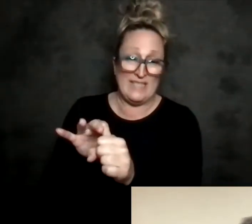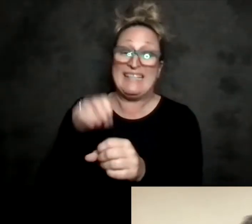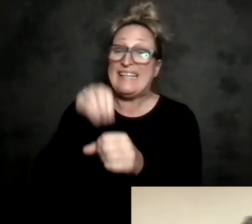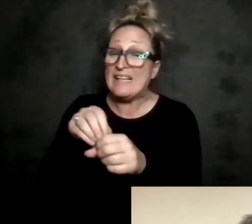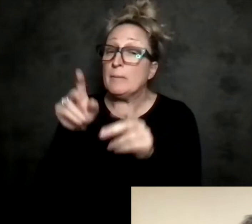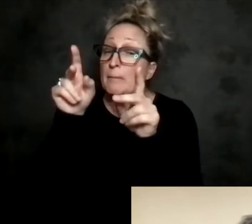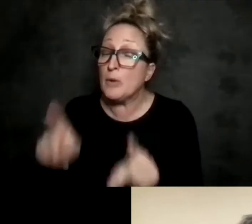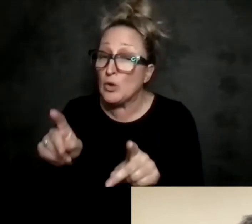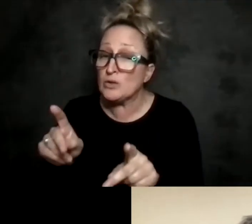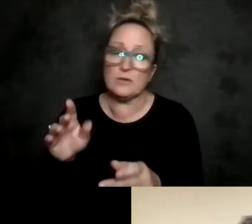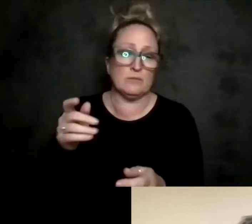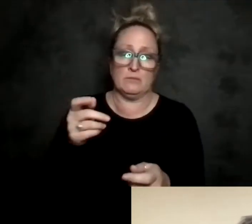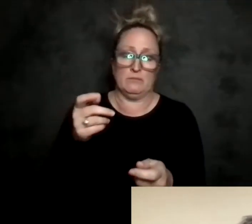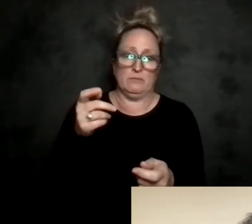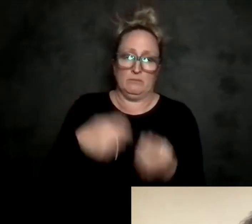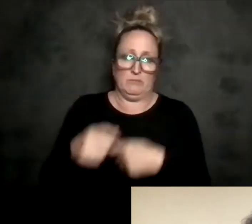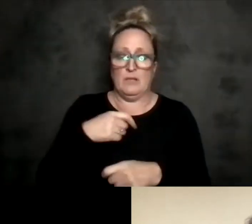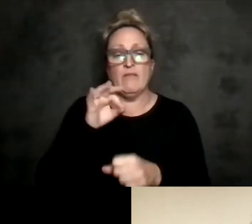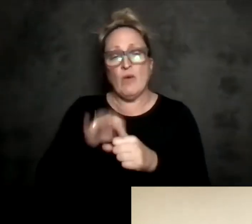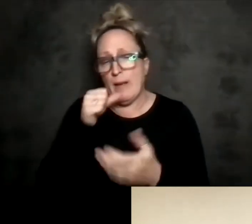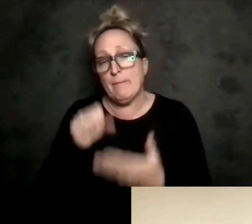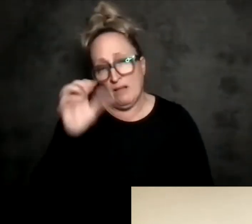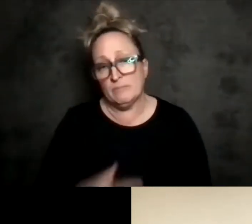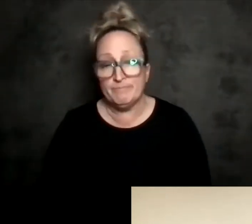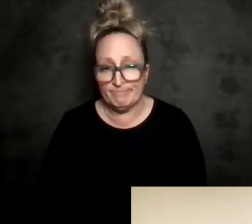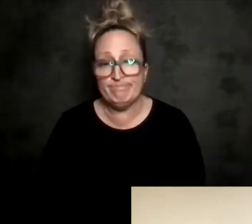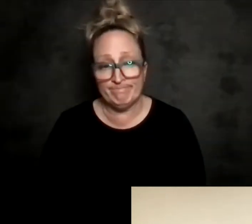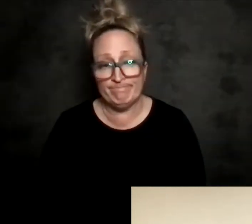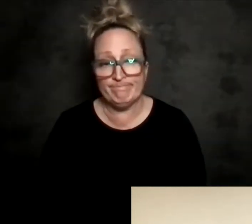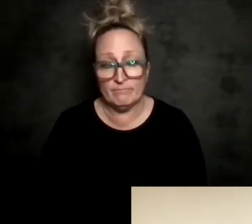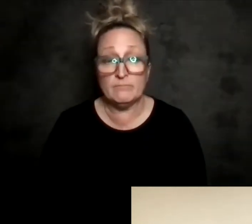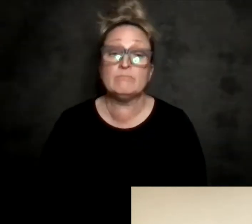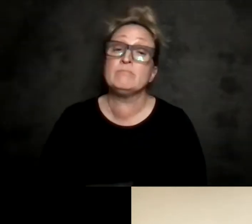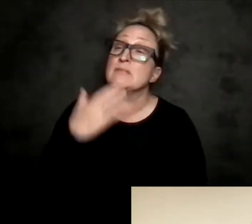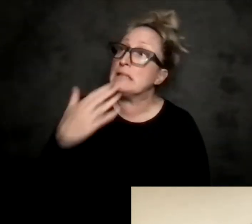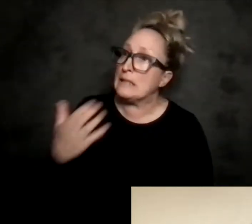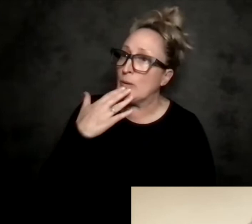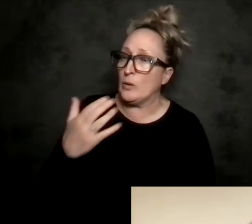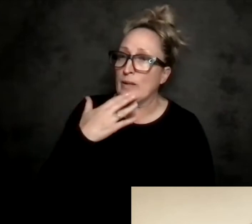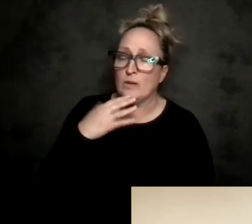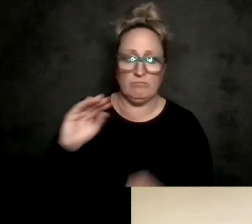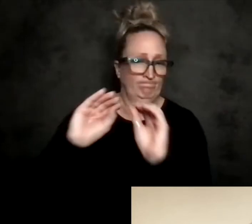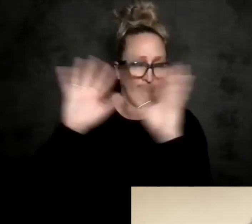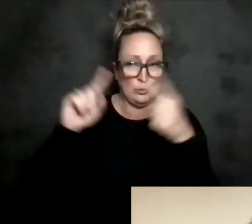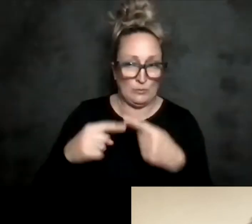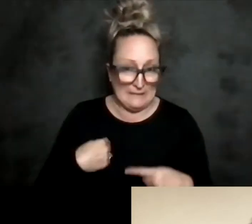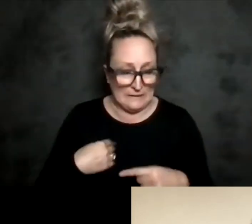person as opposed to voting by mail. Thank you. Thank you. It was crystal clear to